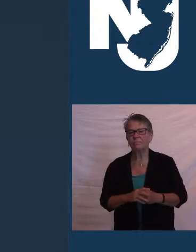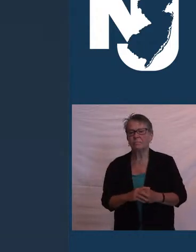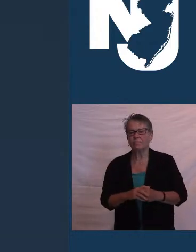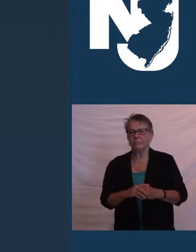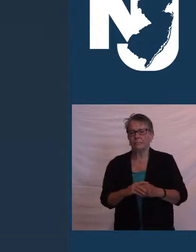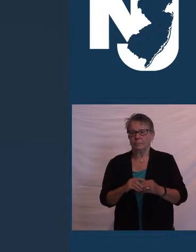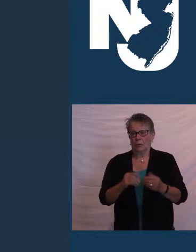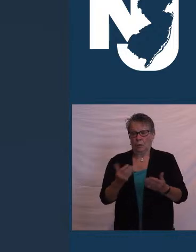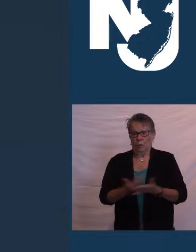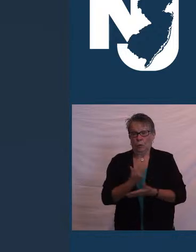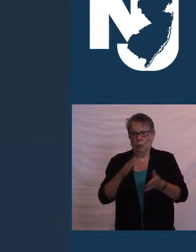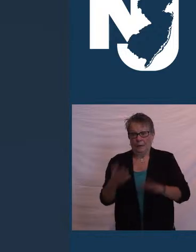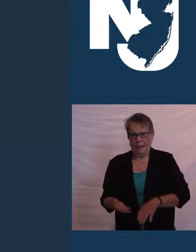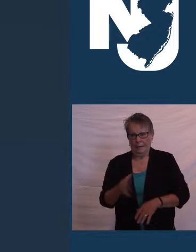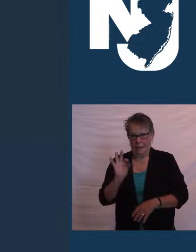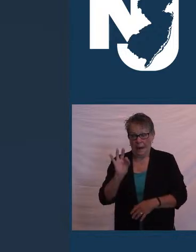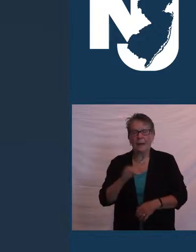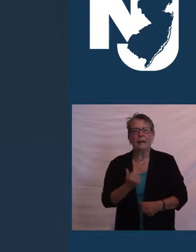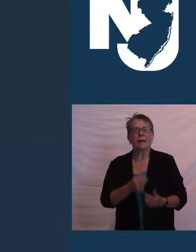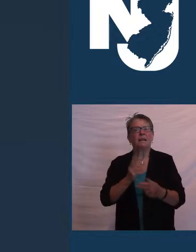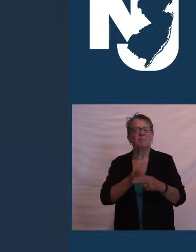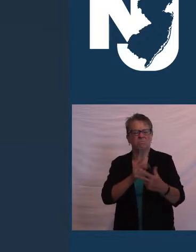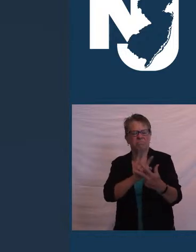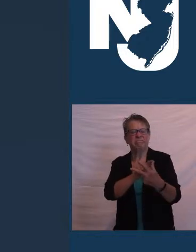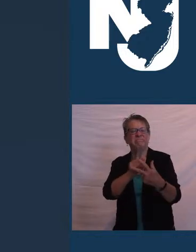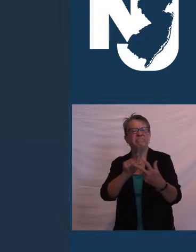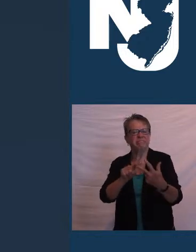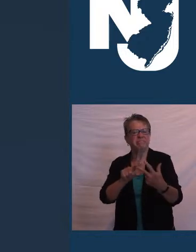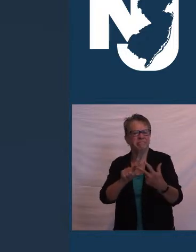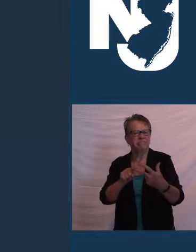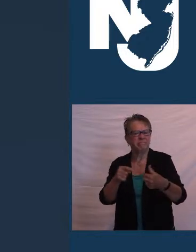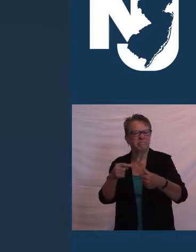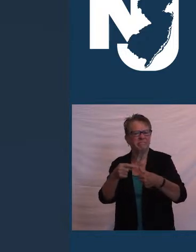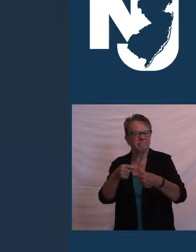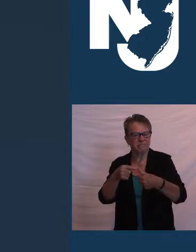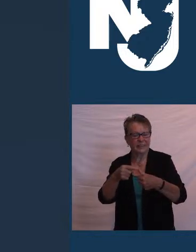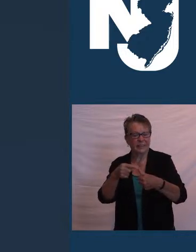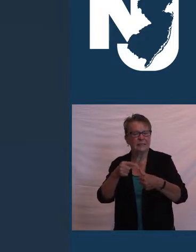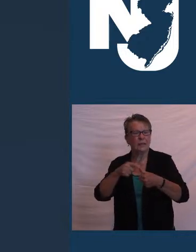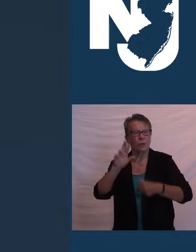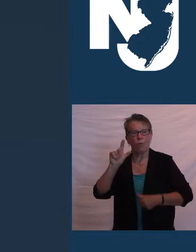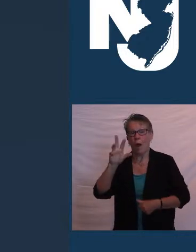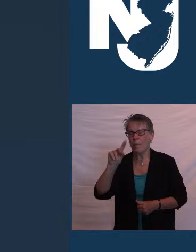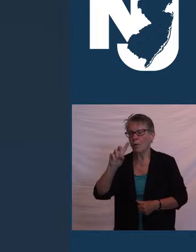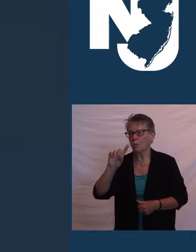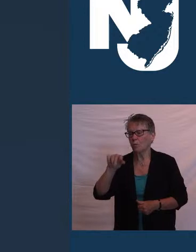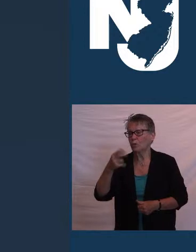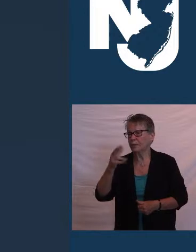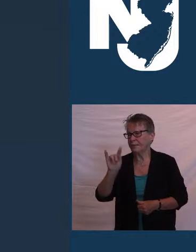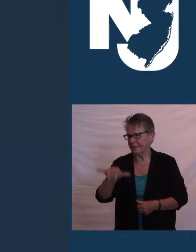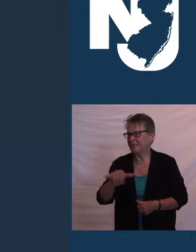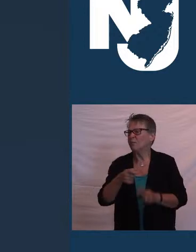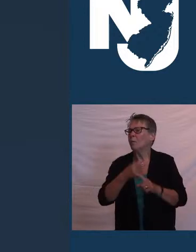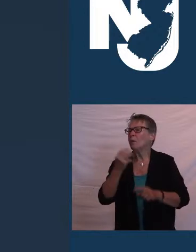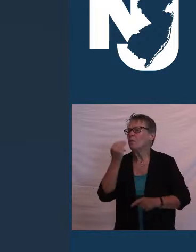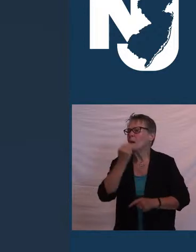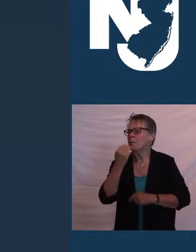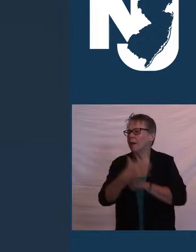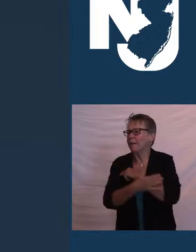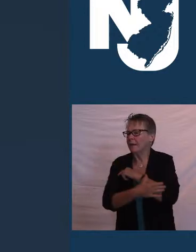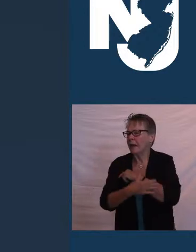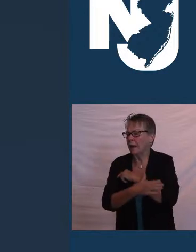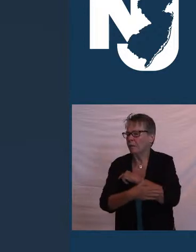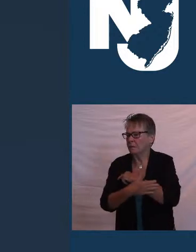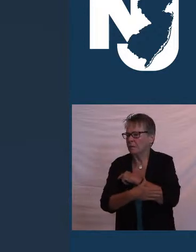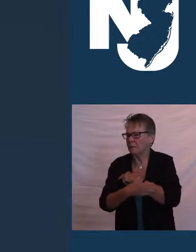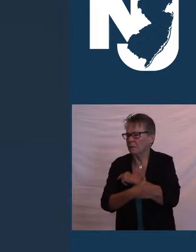gentleman down in Lake Como by us in Monmouth County, which was the home since 2009 of Robert Dougherty, who